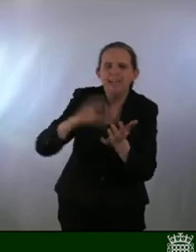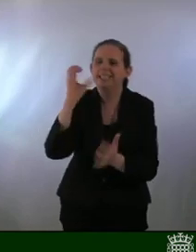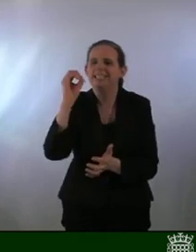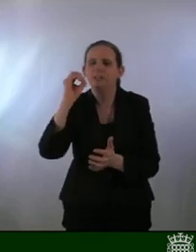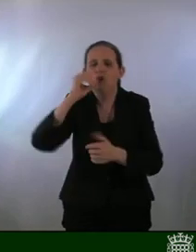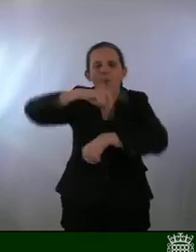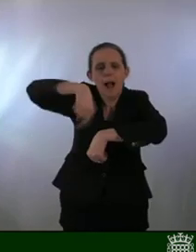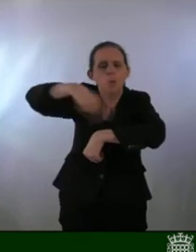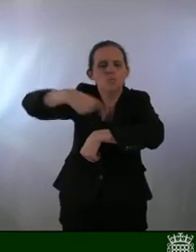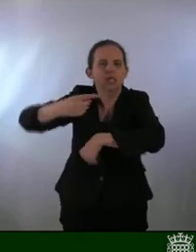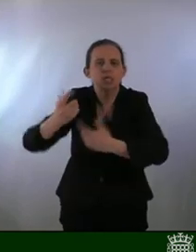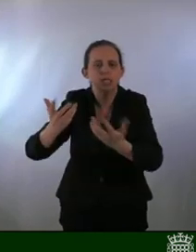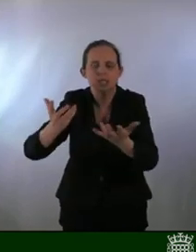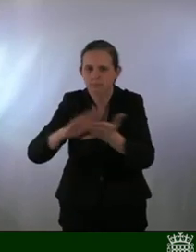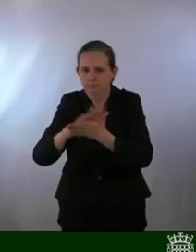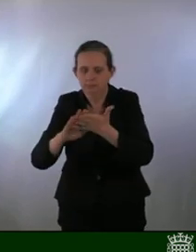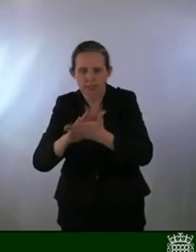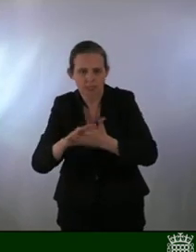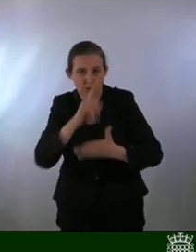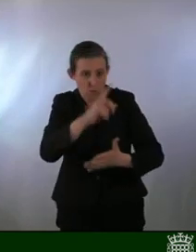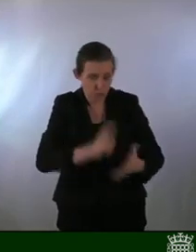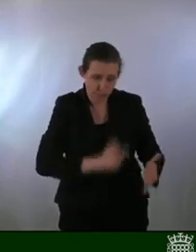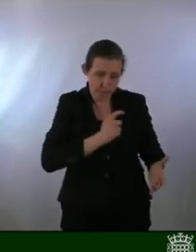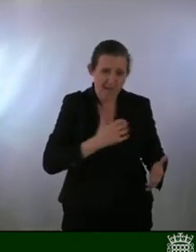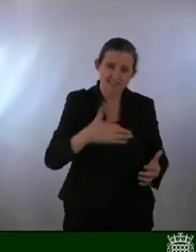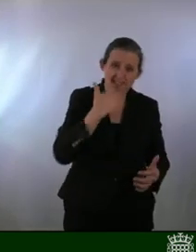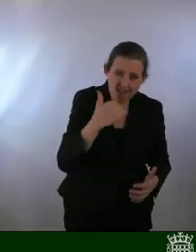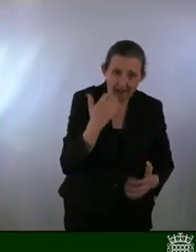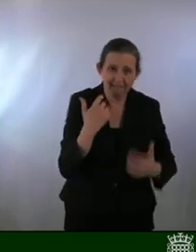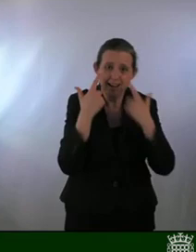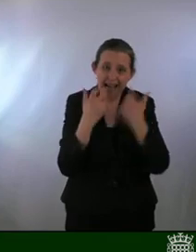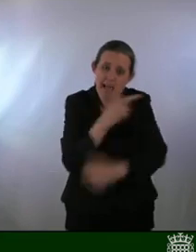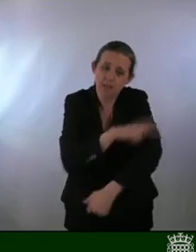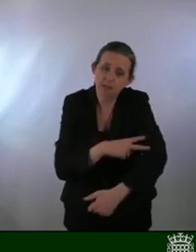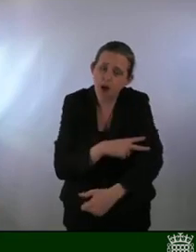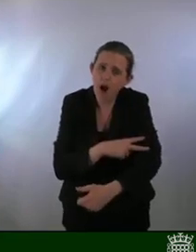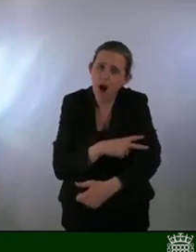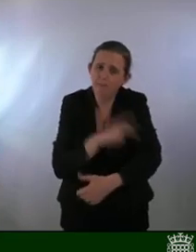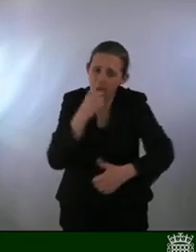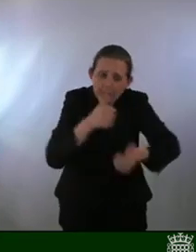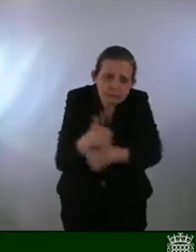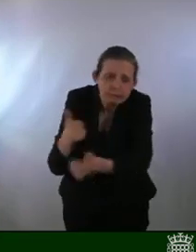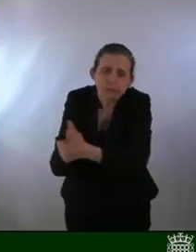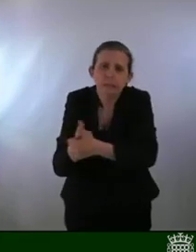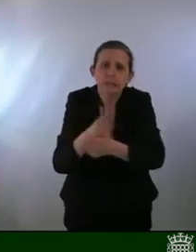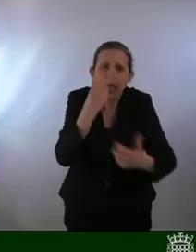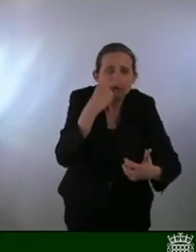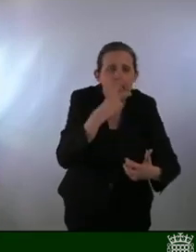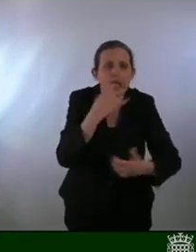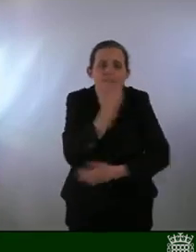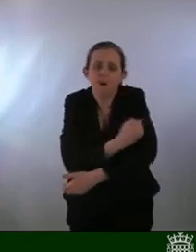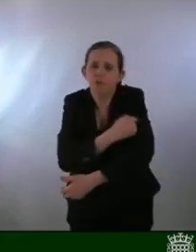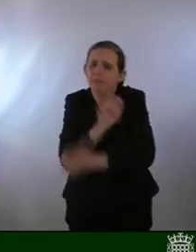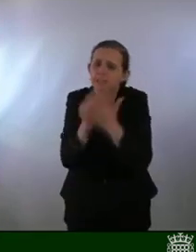confident that the care workforce can do what elderly and disabled people and the NHS need? It's obviously an